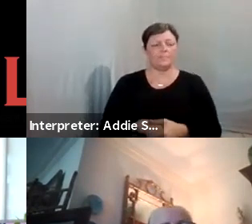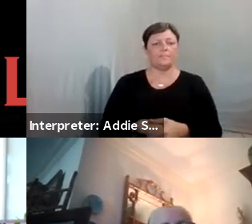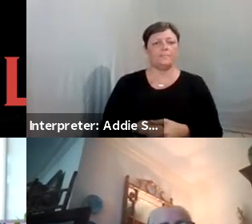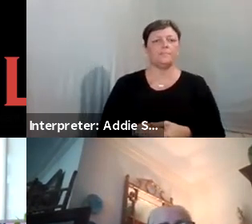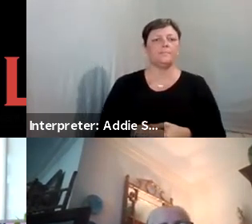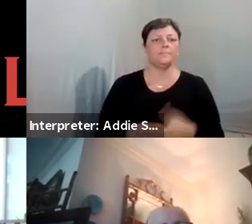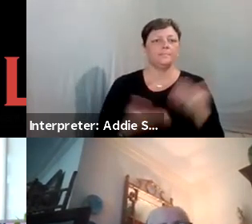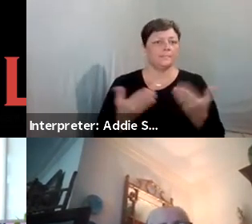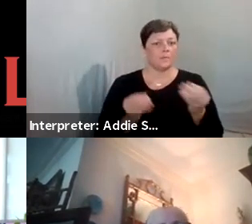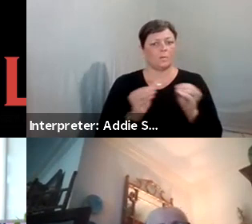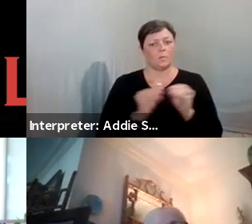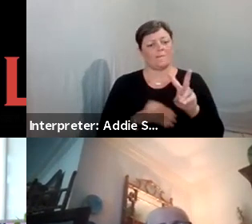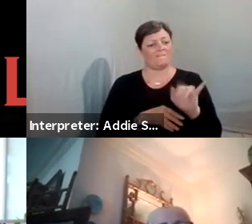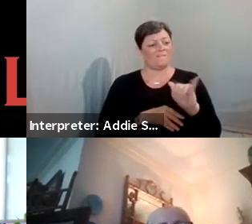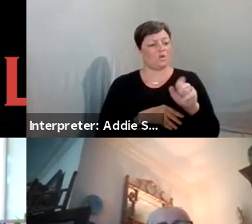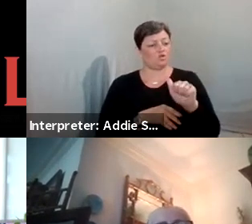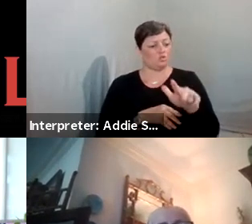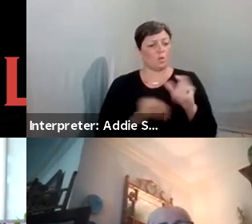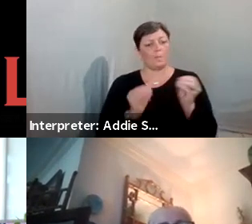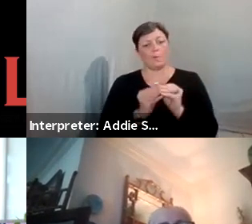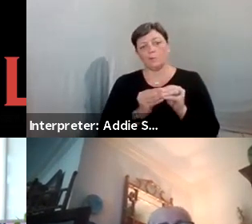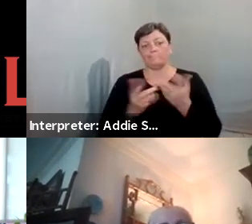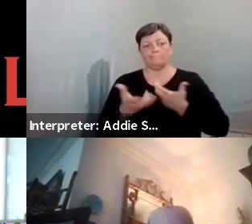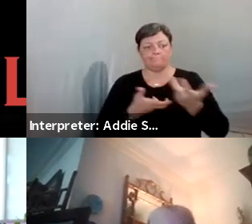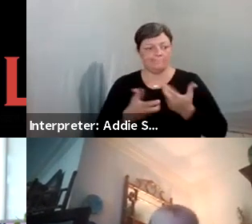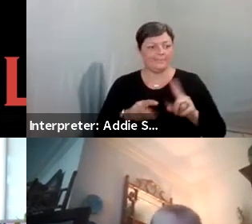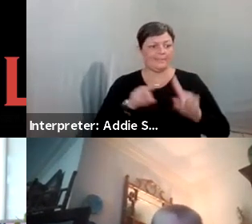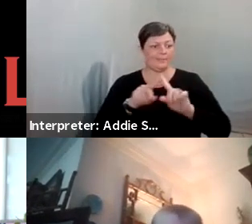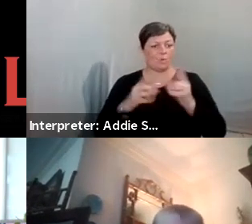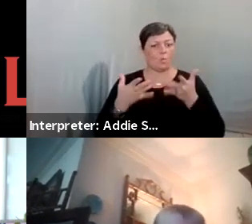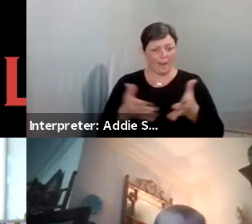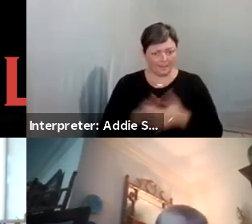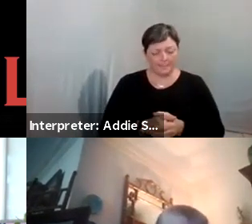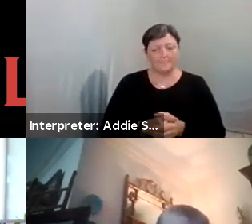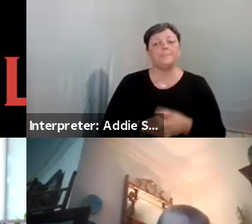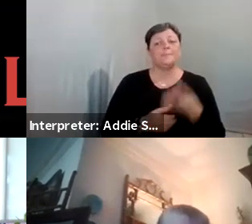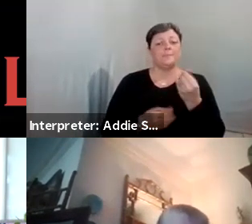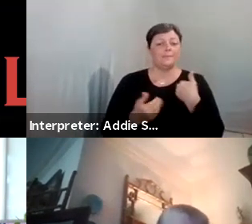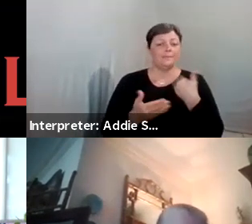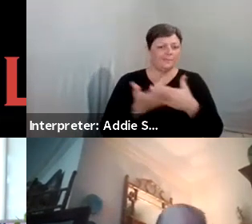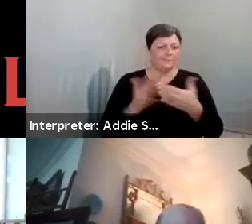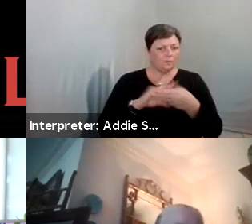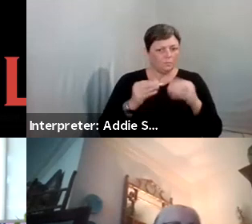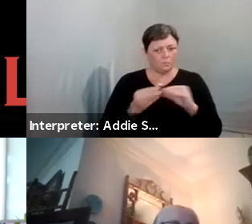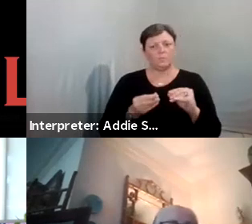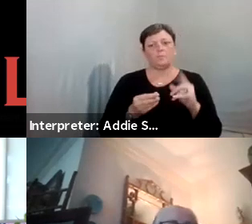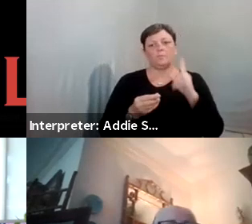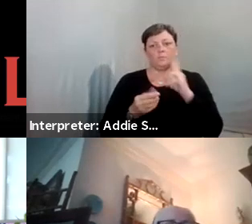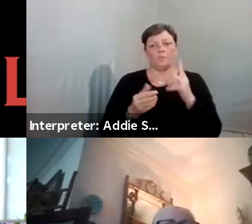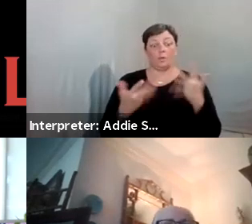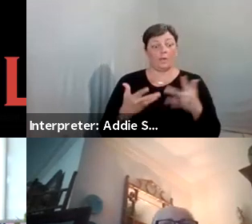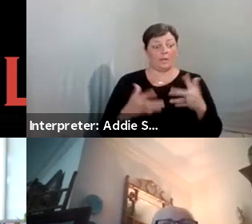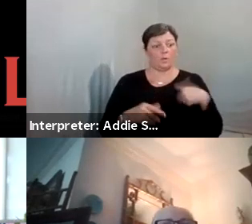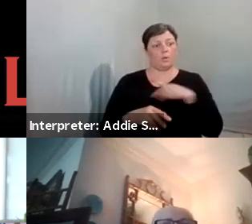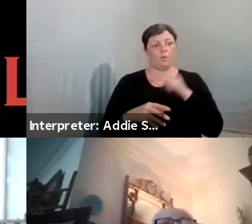look a little bit more virtual and more engaging in different ways. And then we even had some stories of already that we were going to be